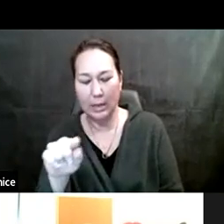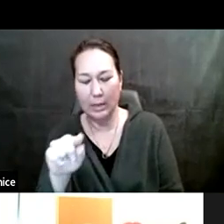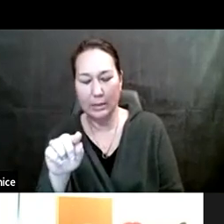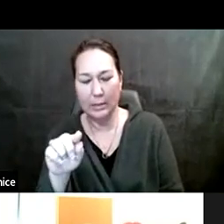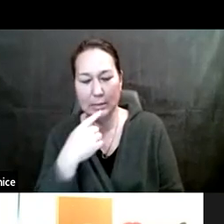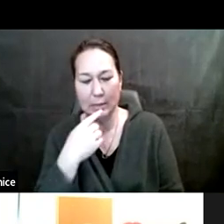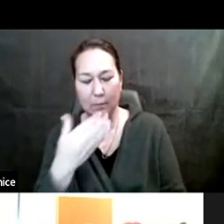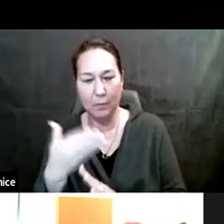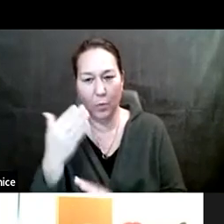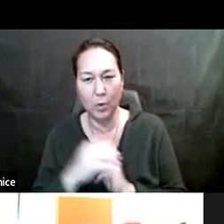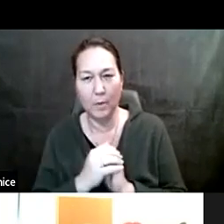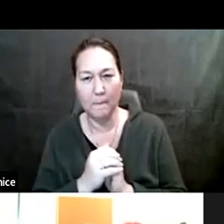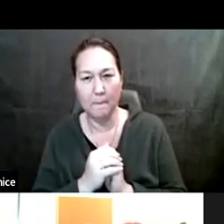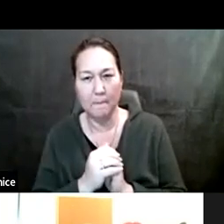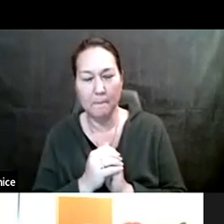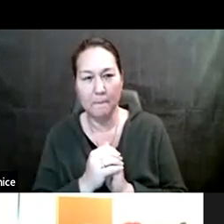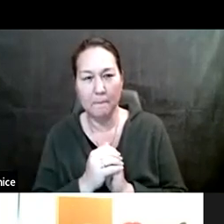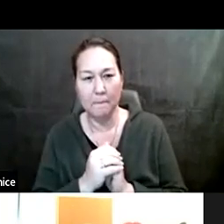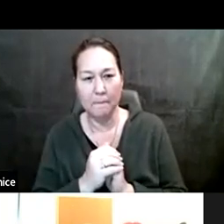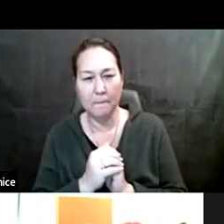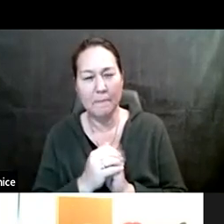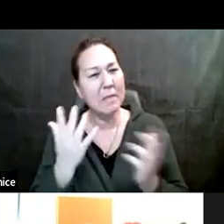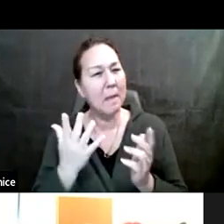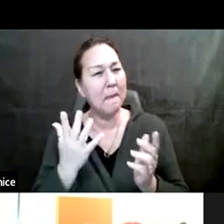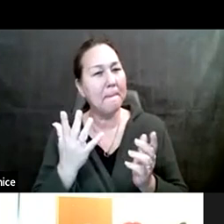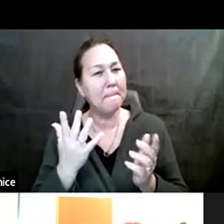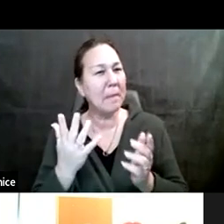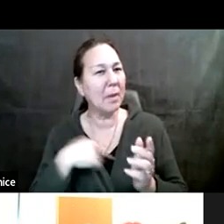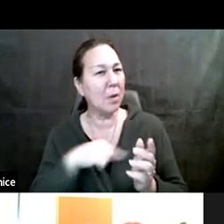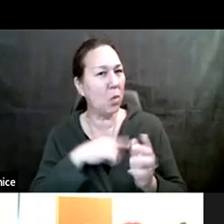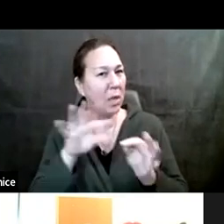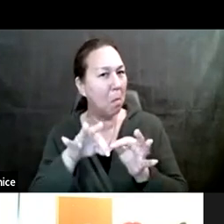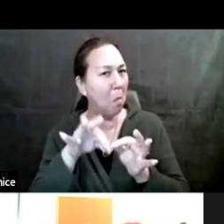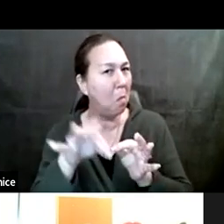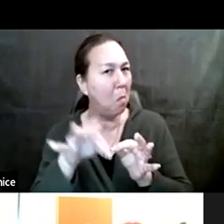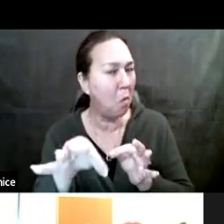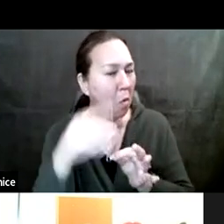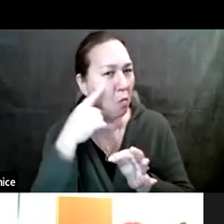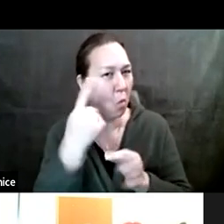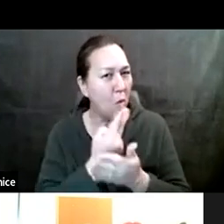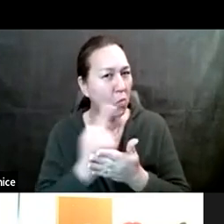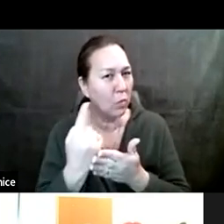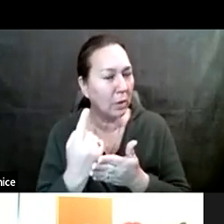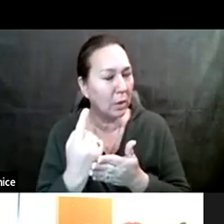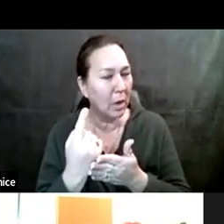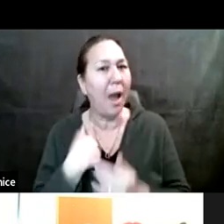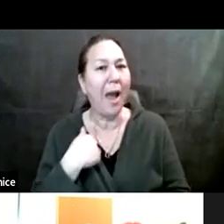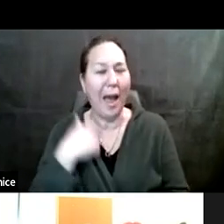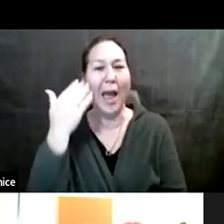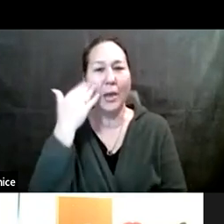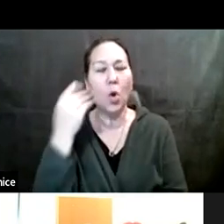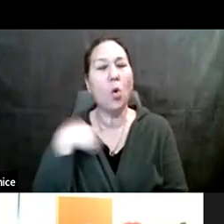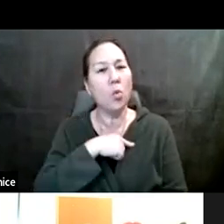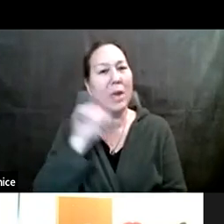imagination maybe this is my Navy detector that we could extend this a week because I know we have to present it to the city